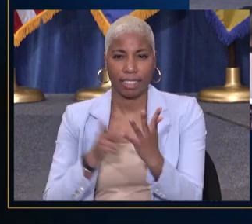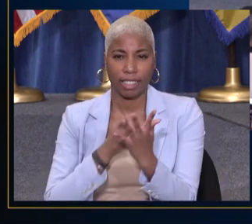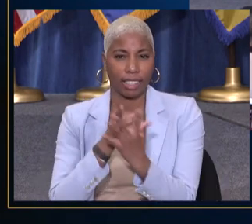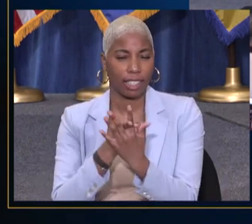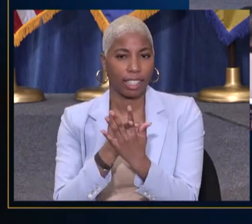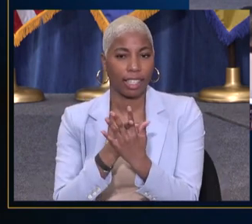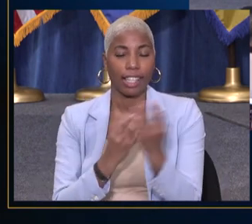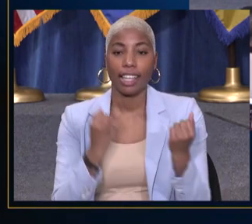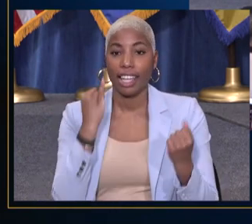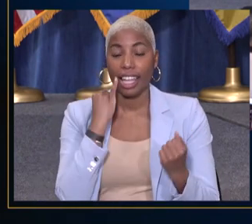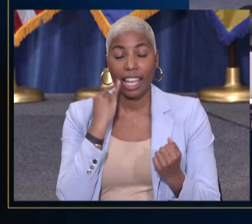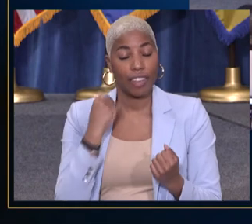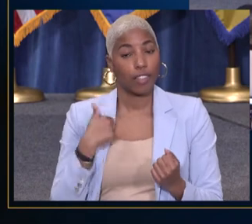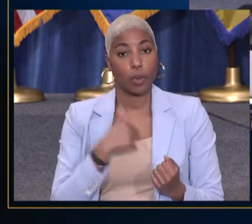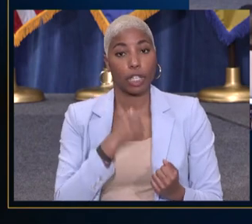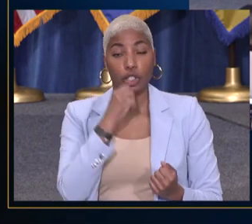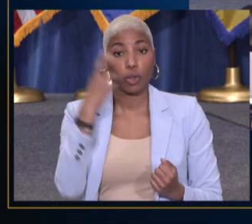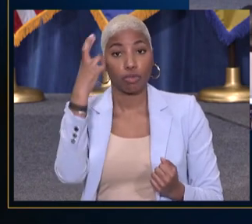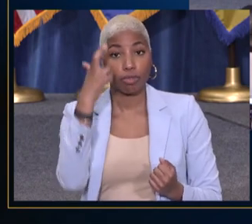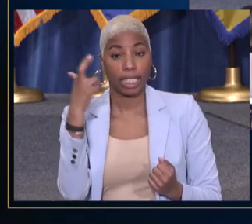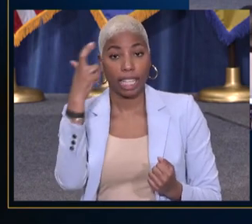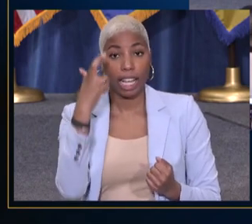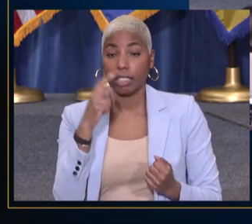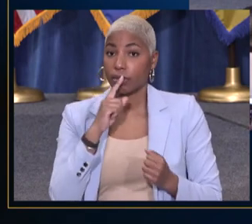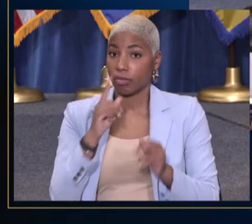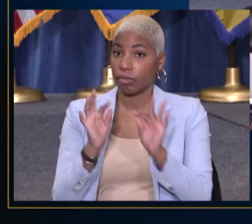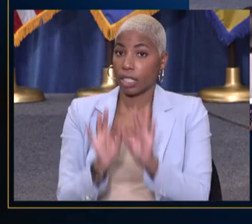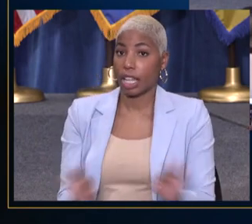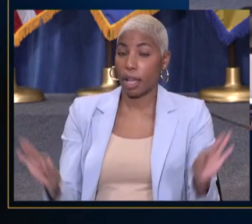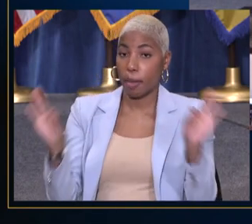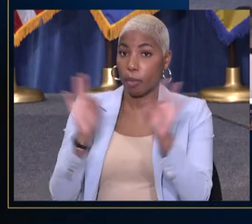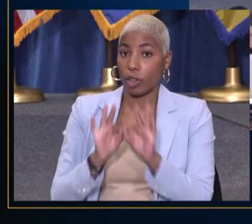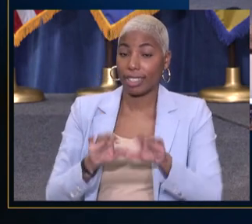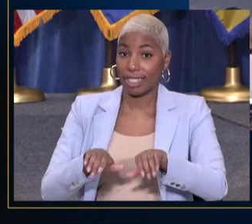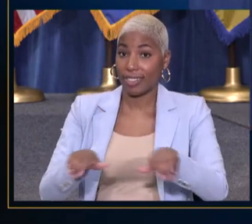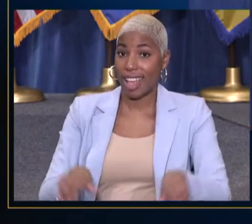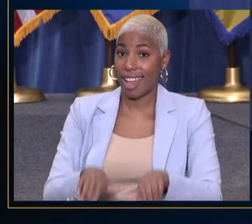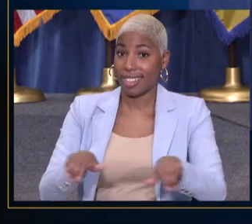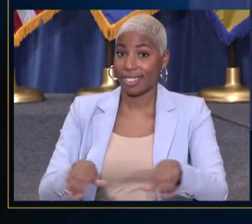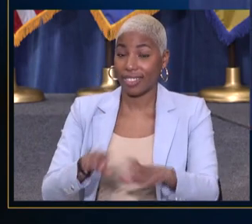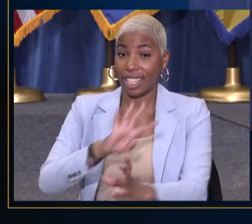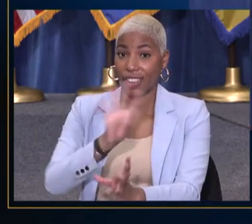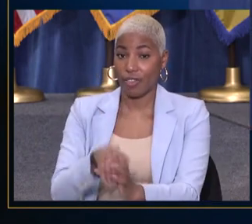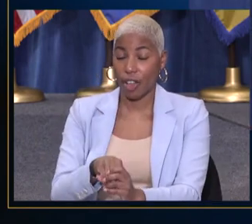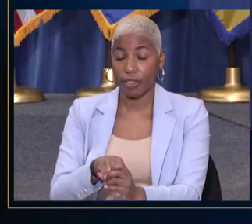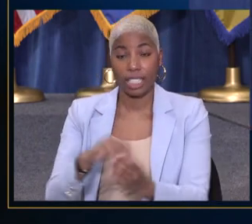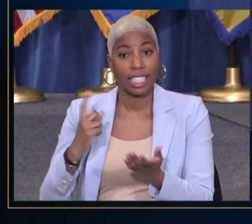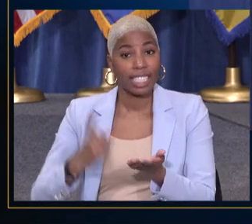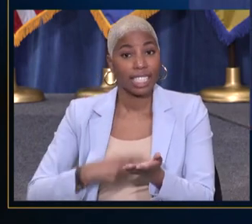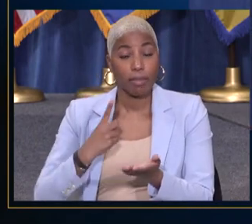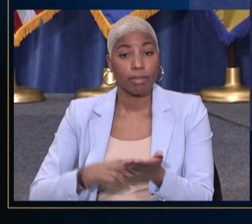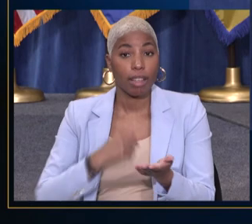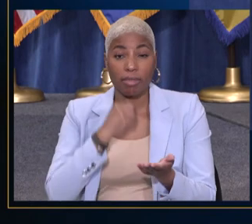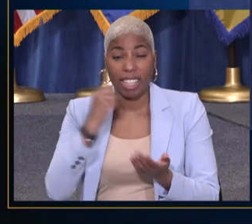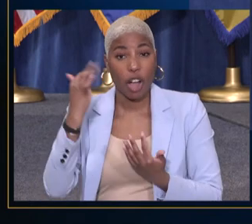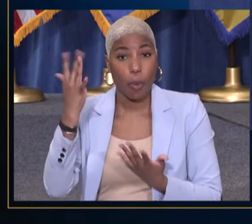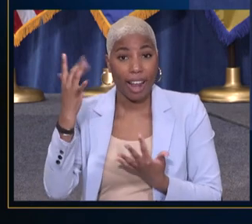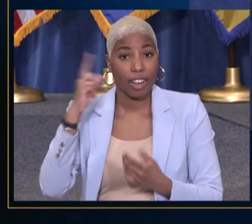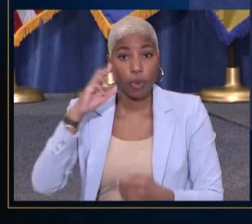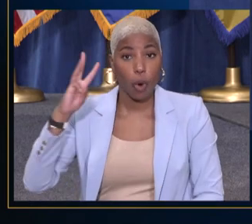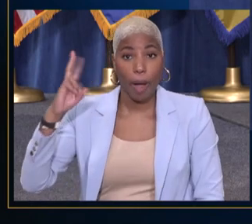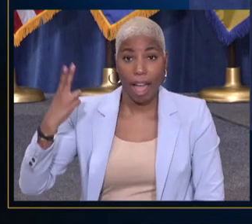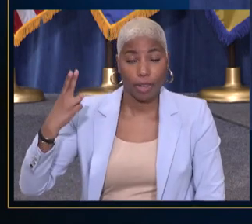kind of realize the importance of being active, involved, and not sometimes not even waiting for the White